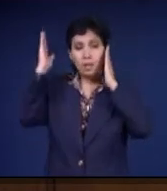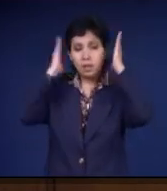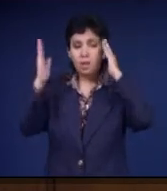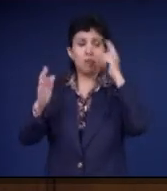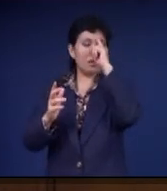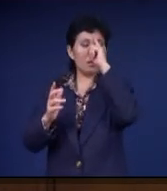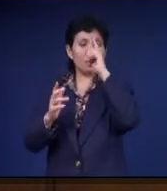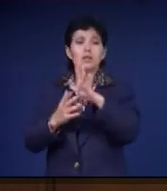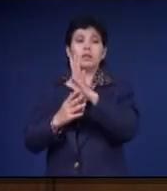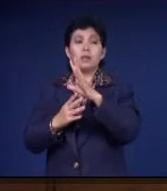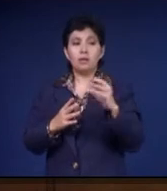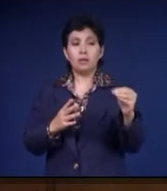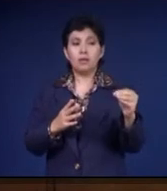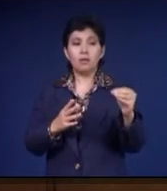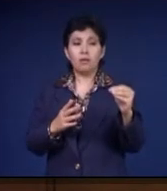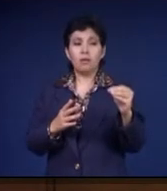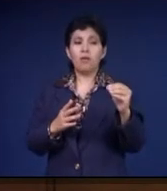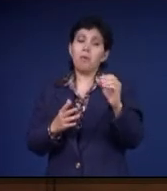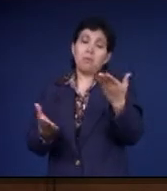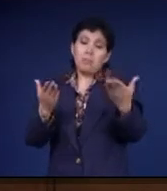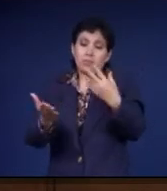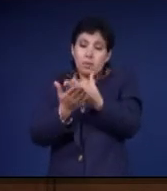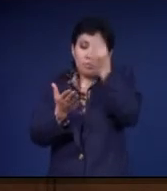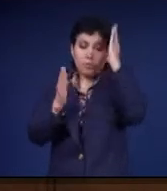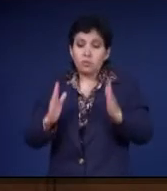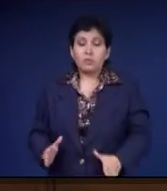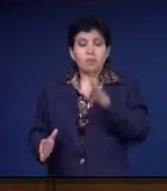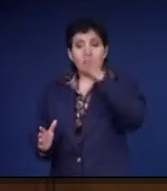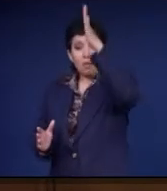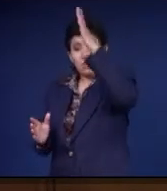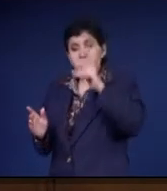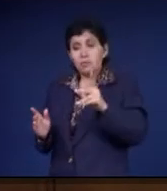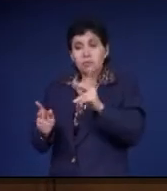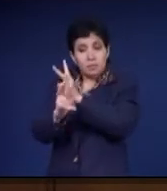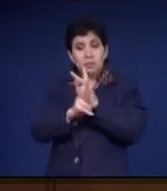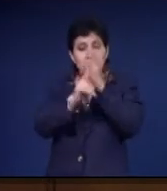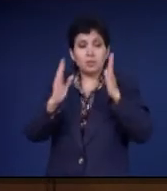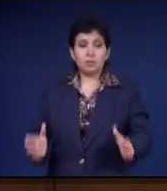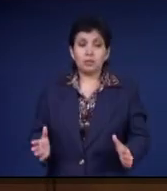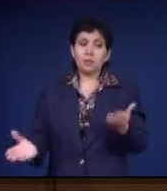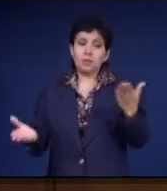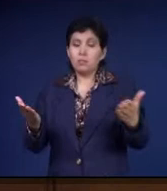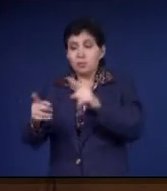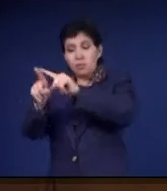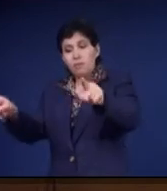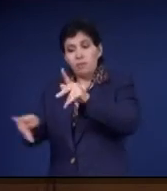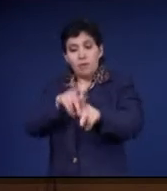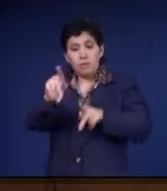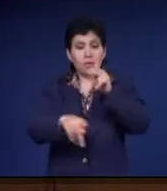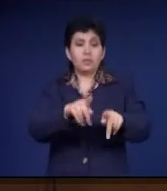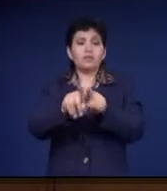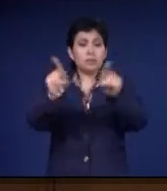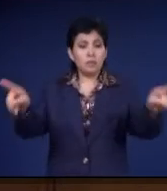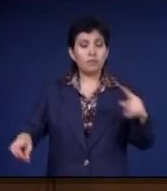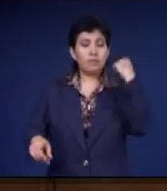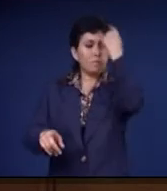Indian, or it can be students, mothers, parents, or it can even be different people living in different